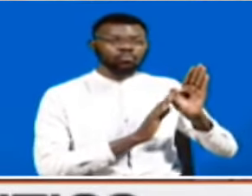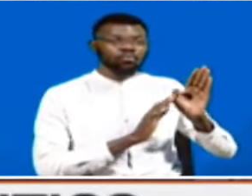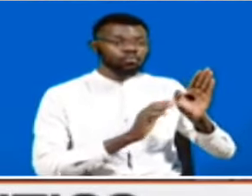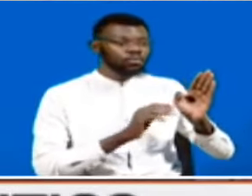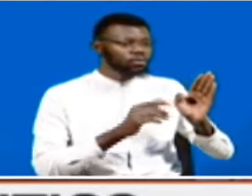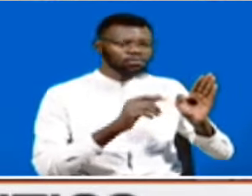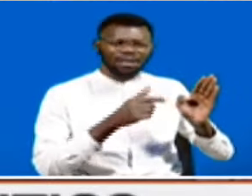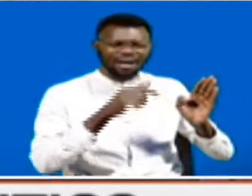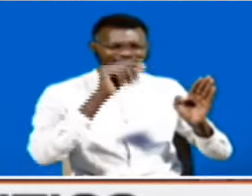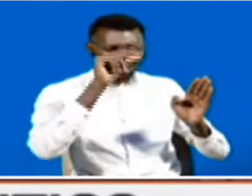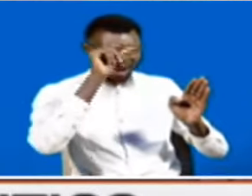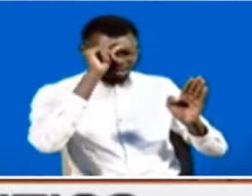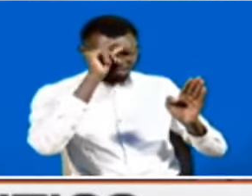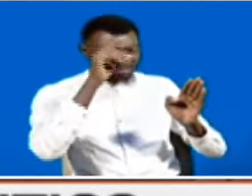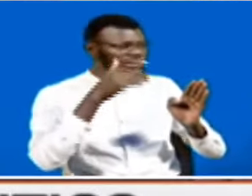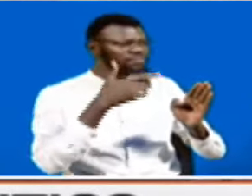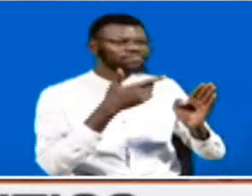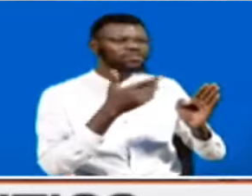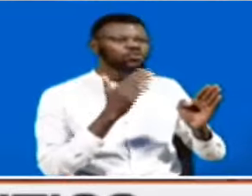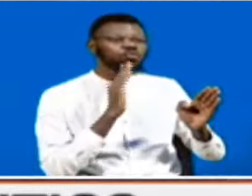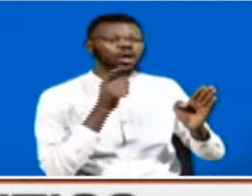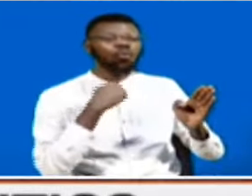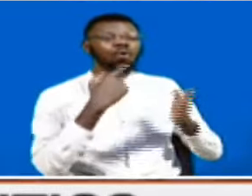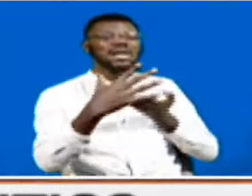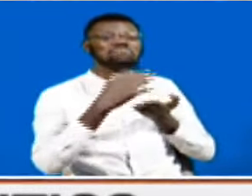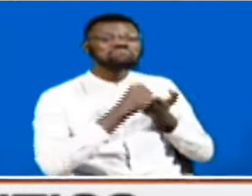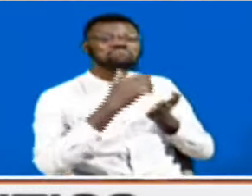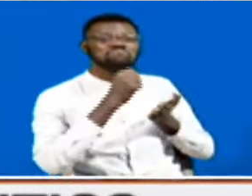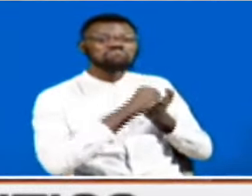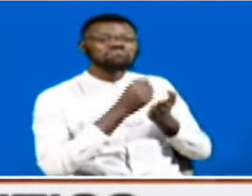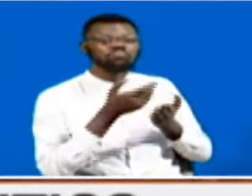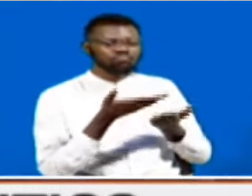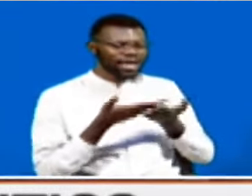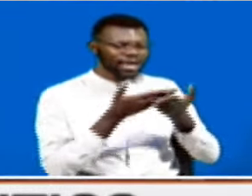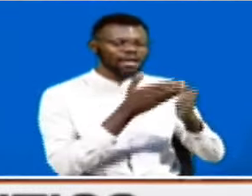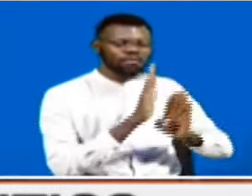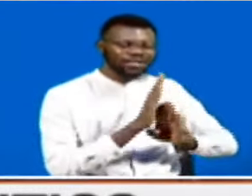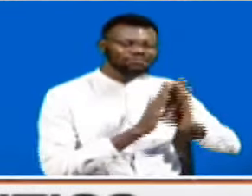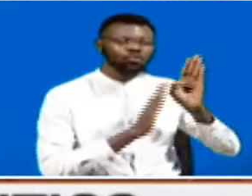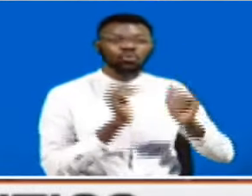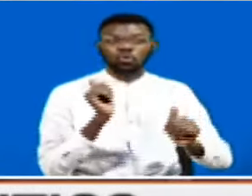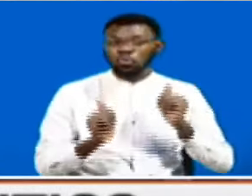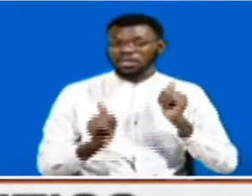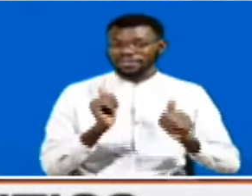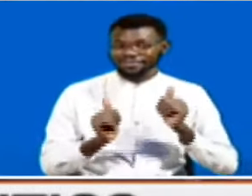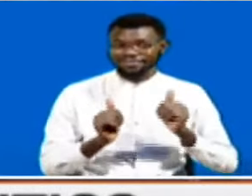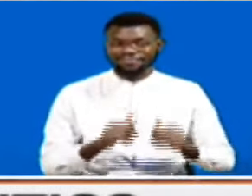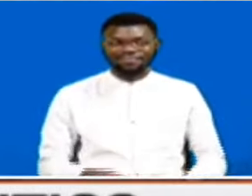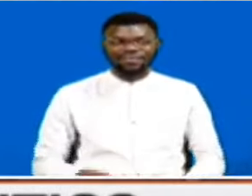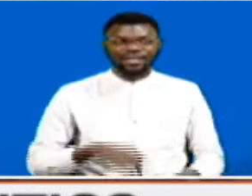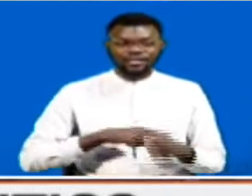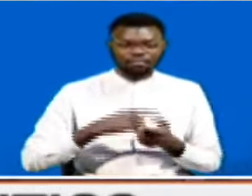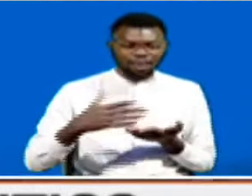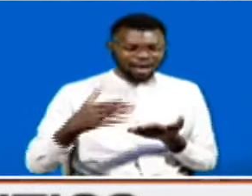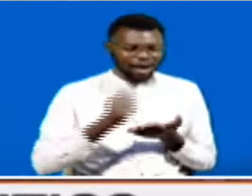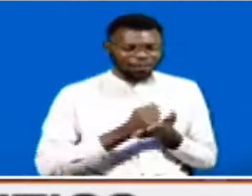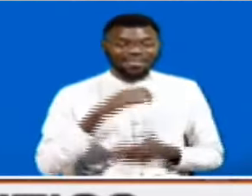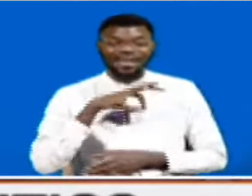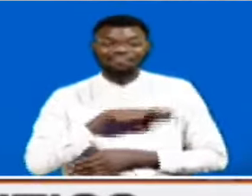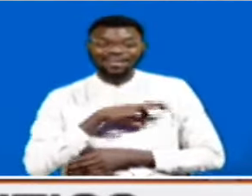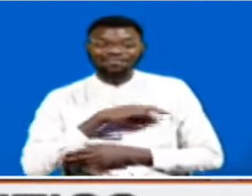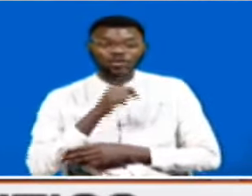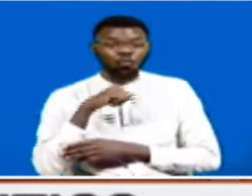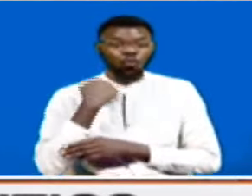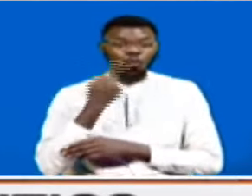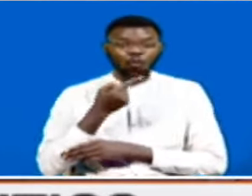government? That will be more important to me. Appointments is for individuals. Mm. When you are appointed, or